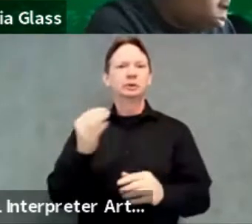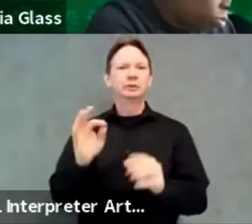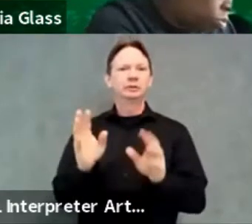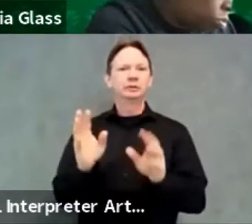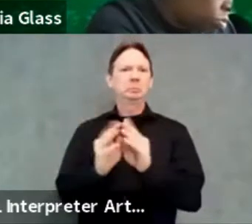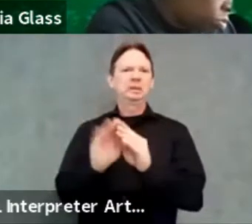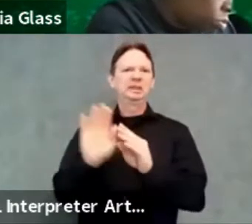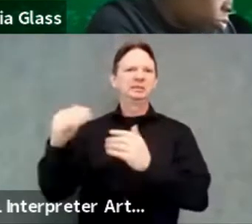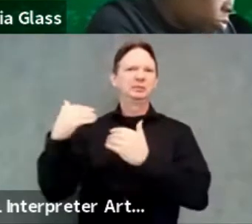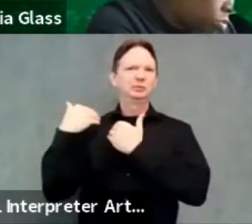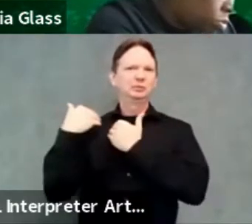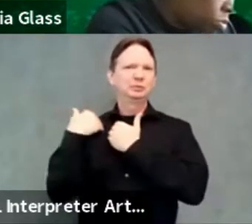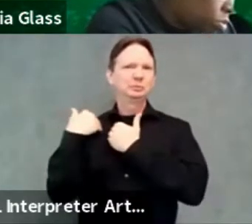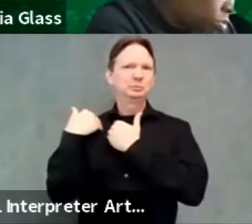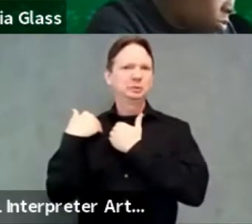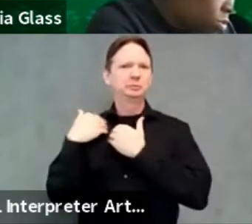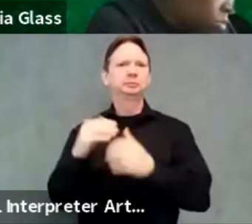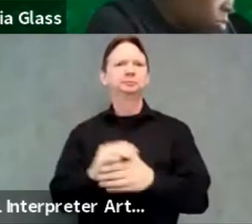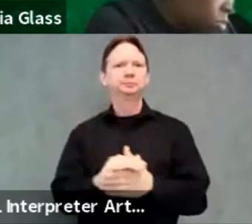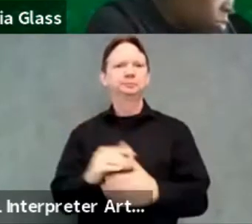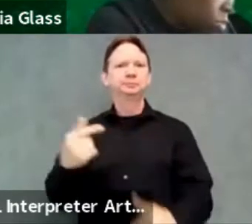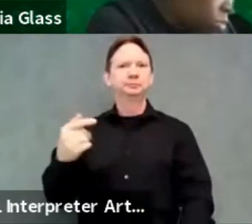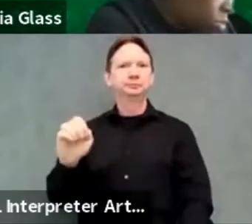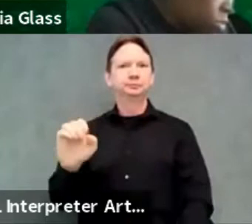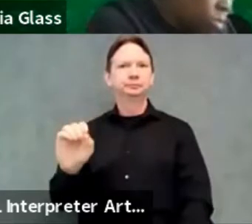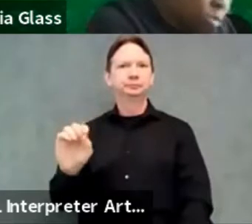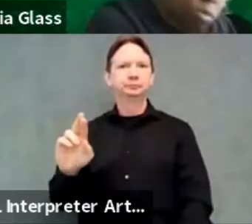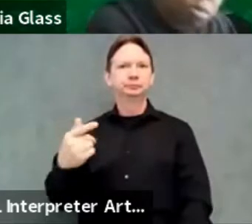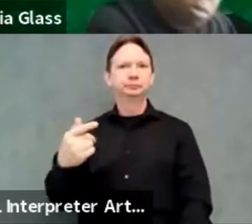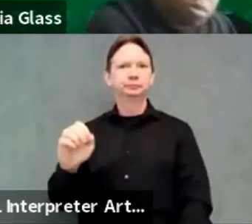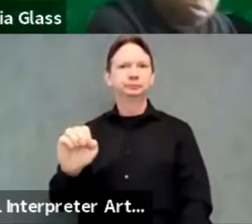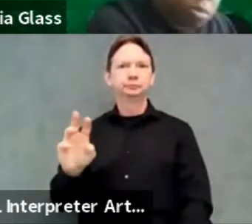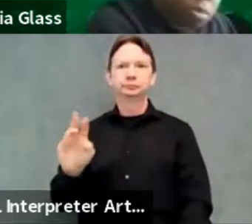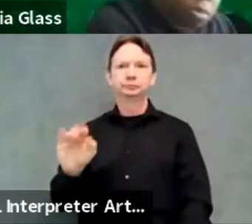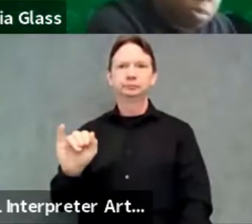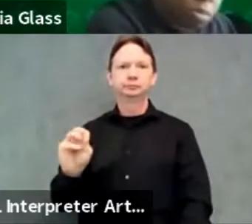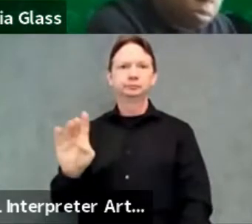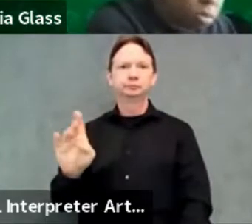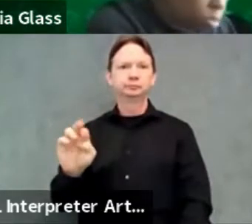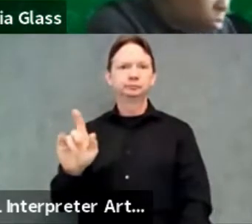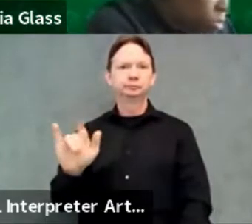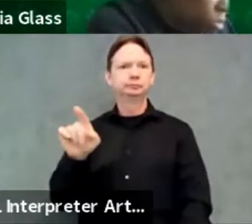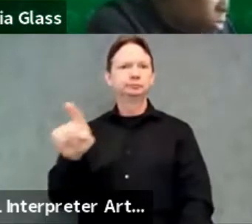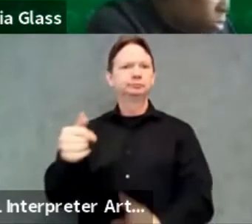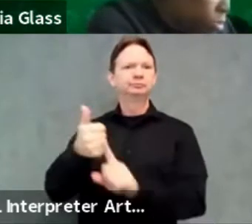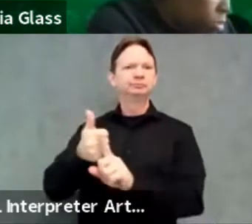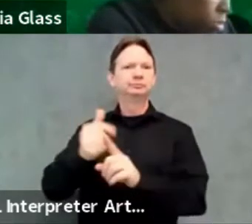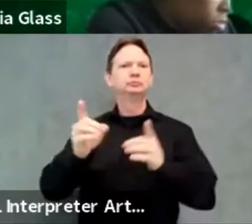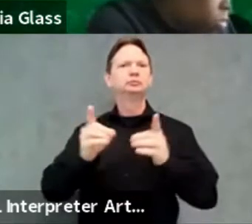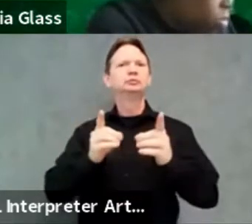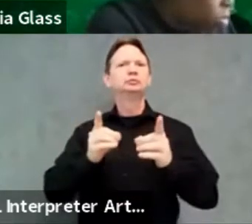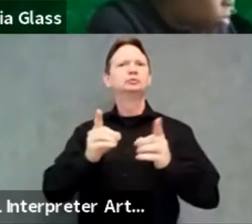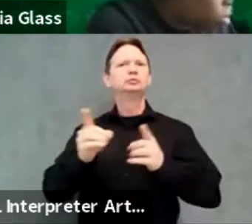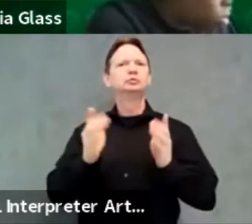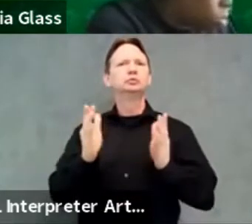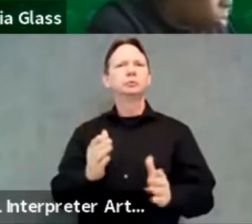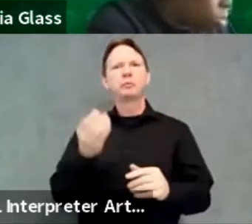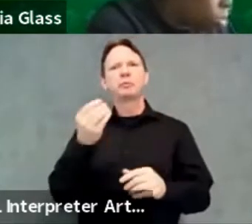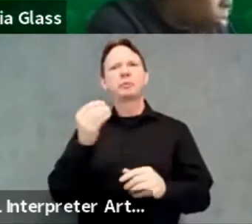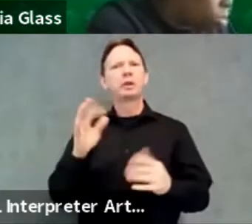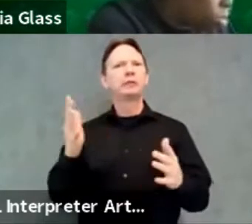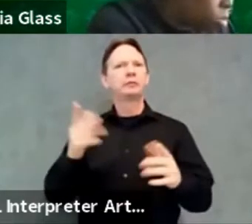next year. George Wimberly is our Director of Professional Development. And so you may either see correspondence from him or have a chance